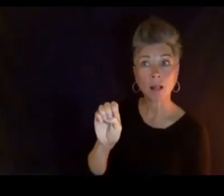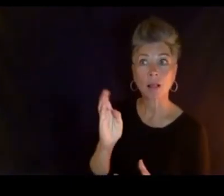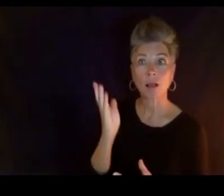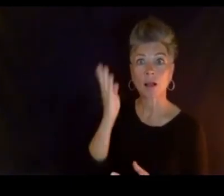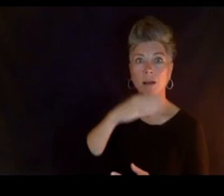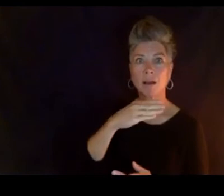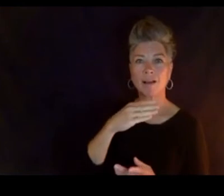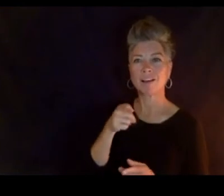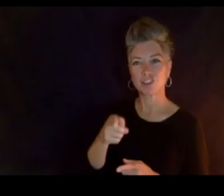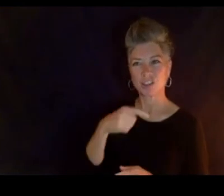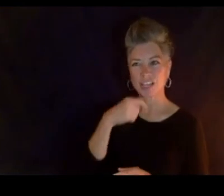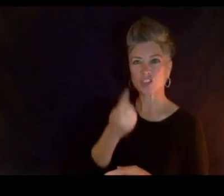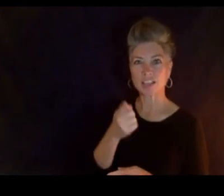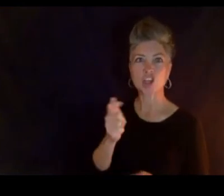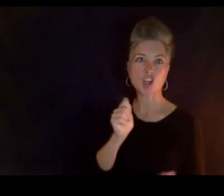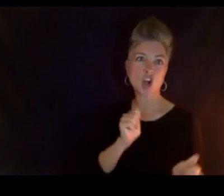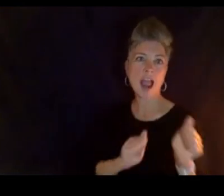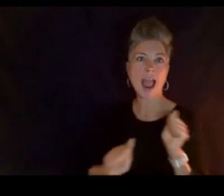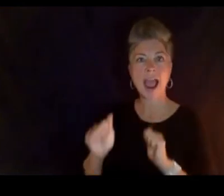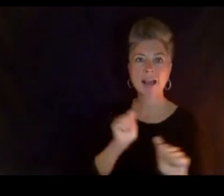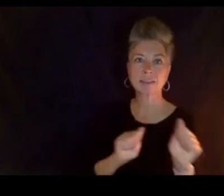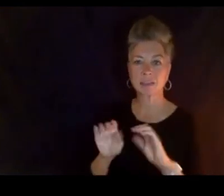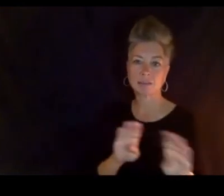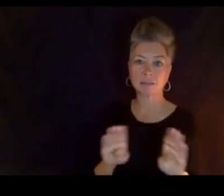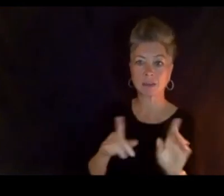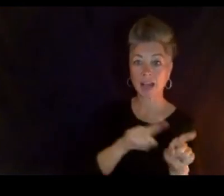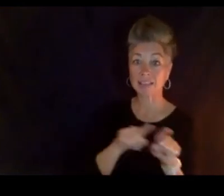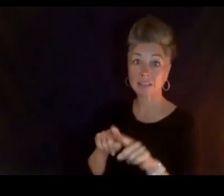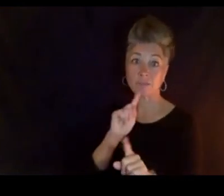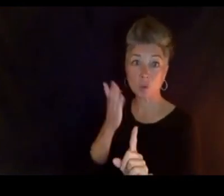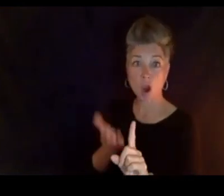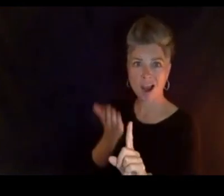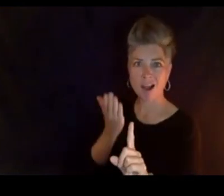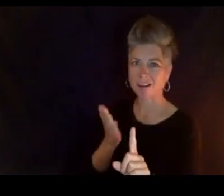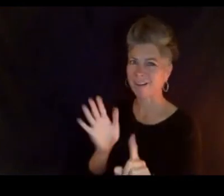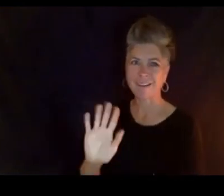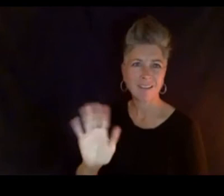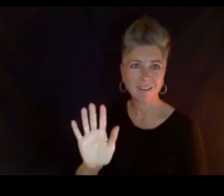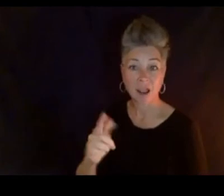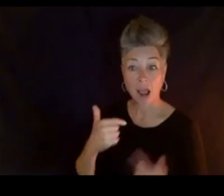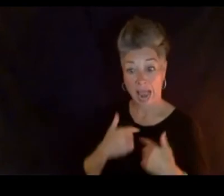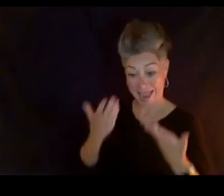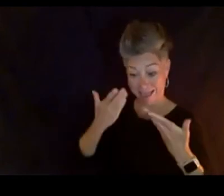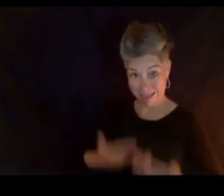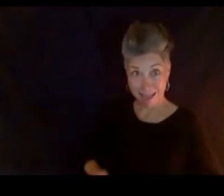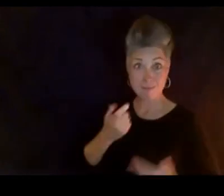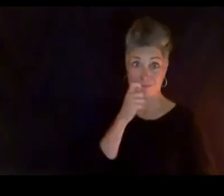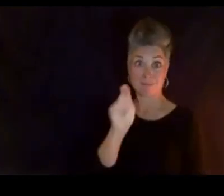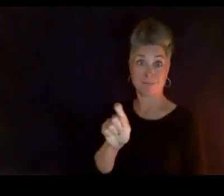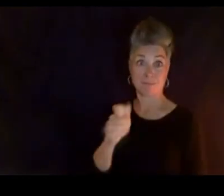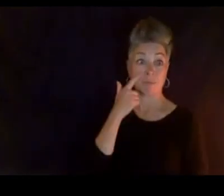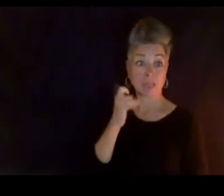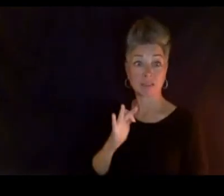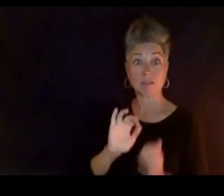are a cisgender woman, or you're acting as if, and that's not what none of us are trying to do. We are living our truths the way that we live them. I'm